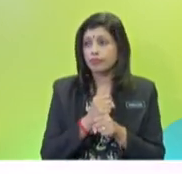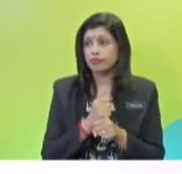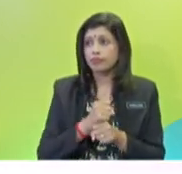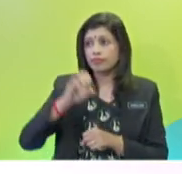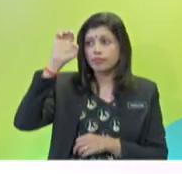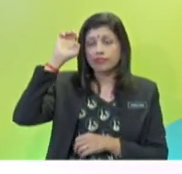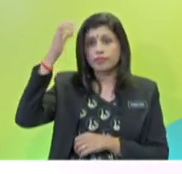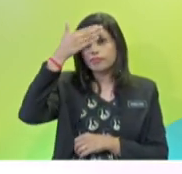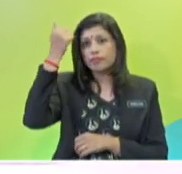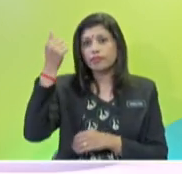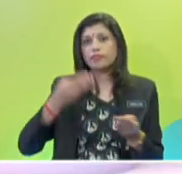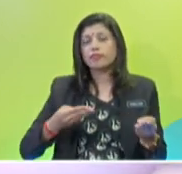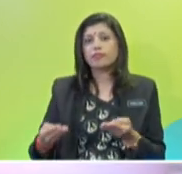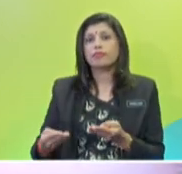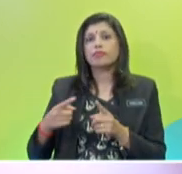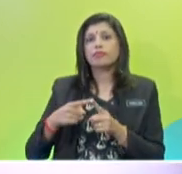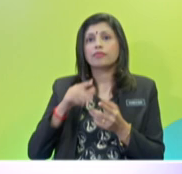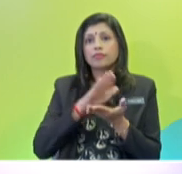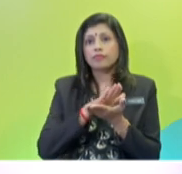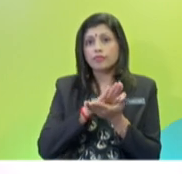Okay, Amir, what's the answer?